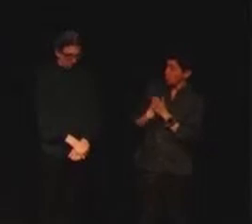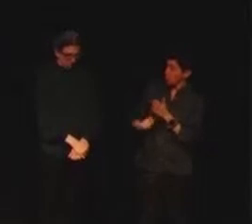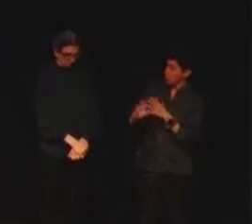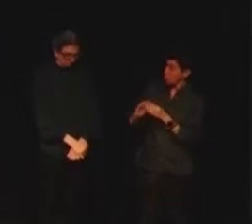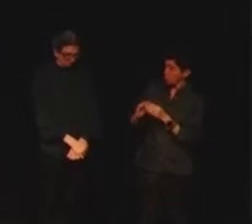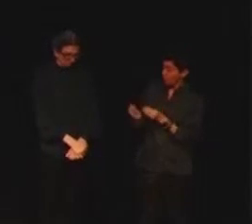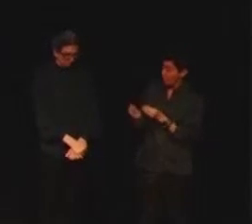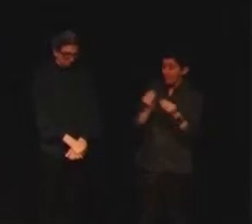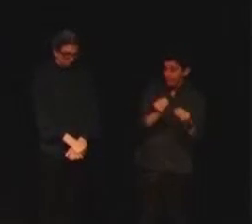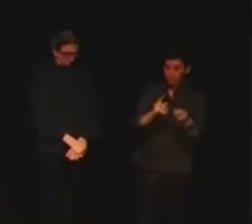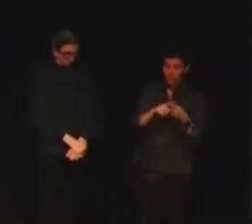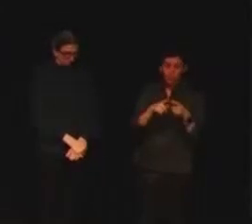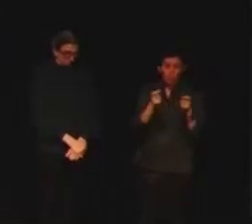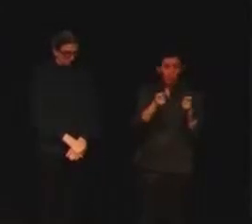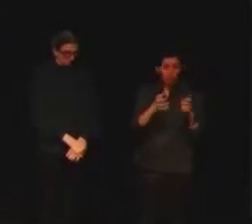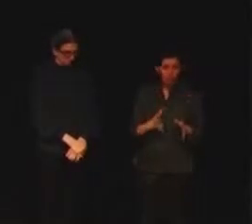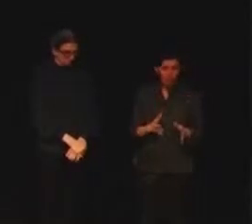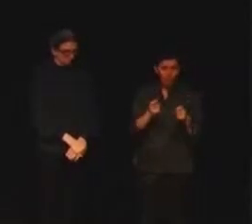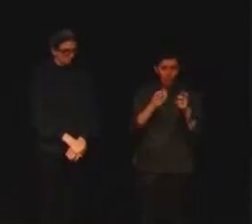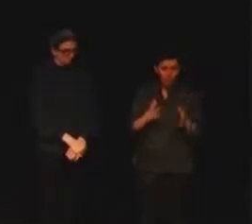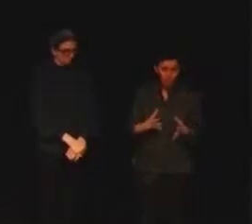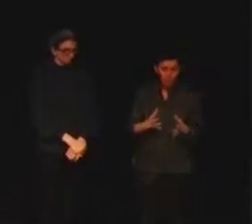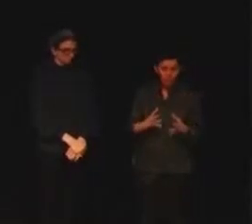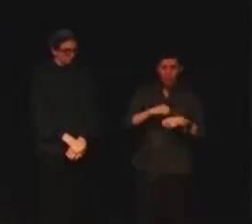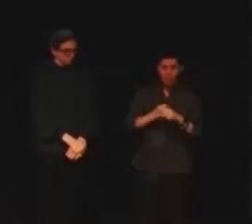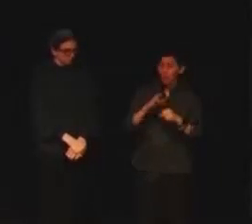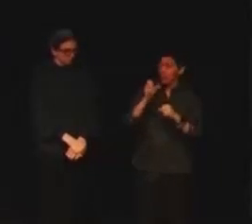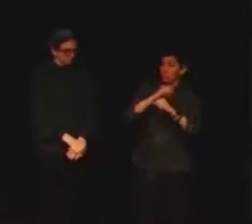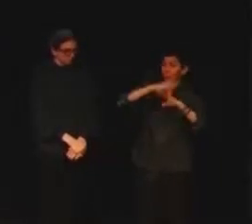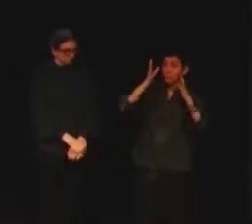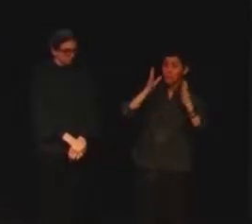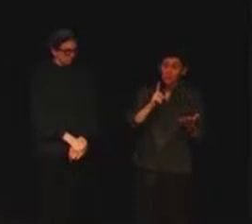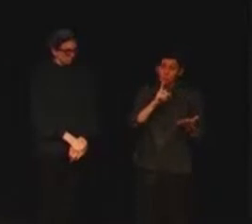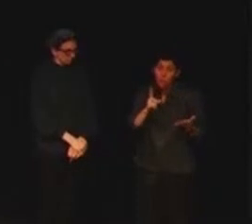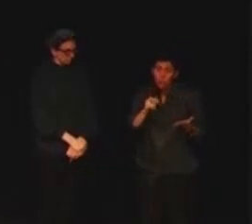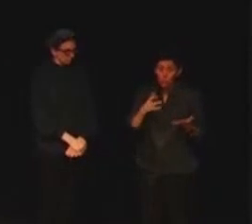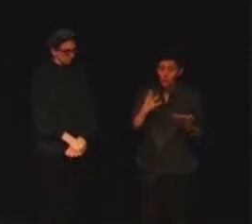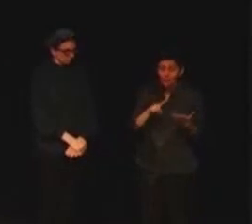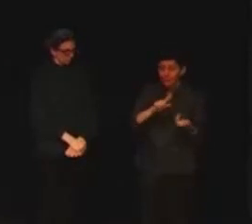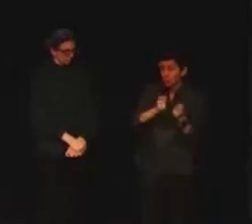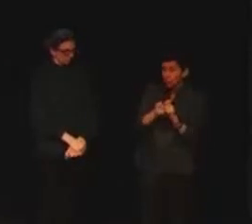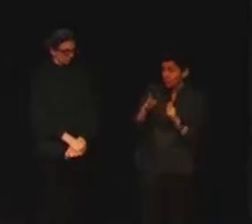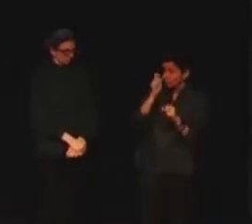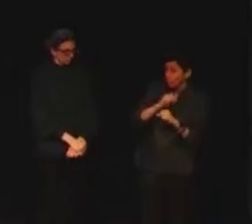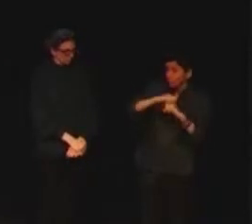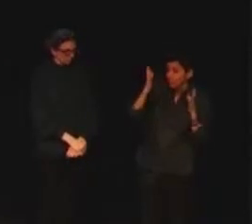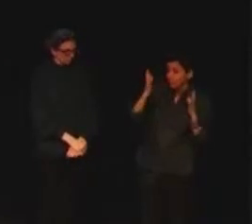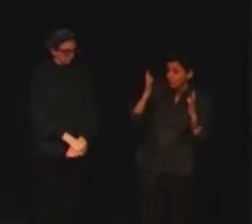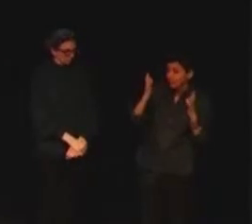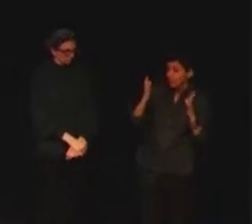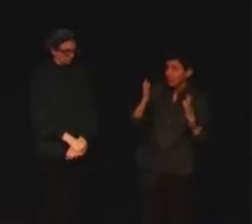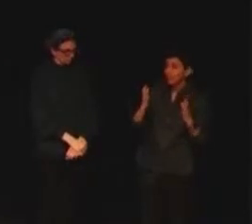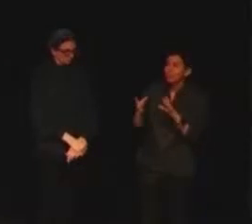director, and how he brought your vision to light, or how he changed your vision and vice versa? Thank you for that